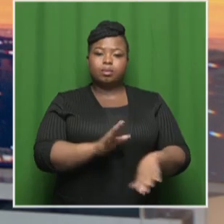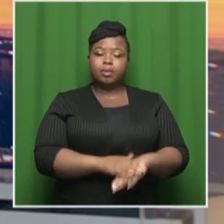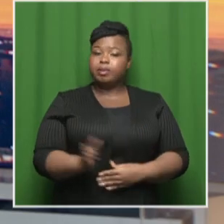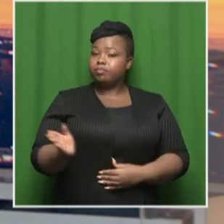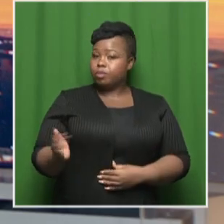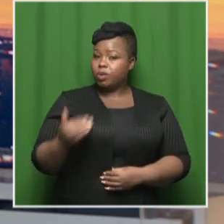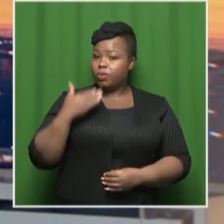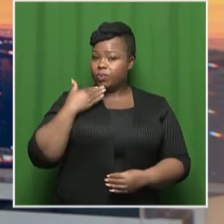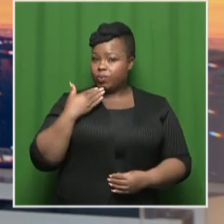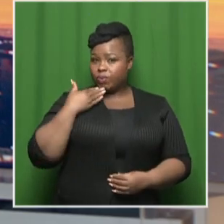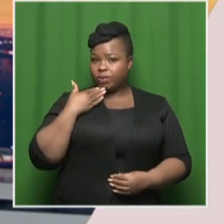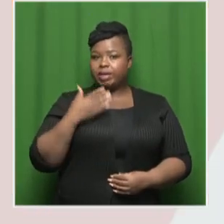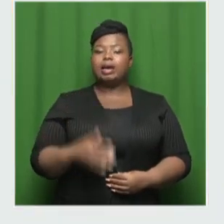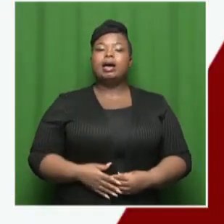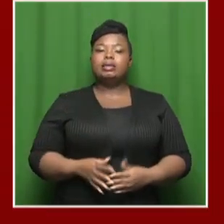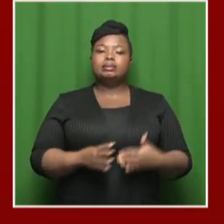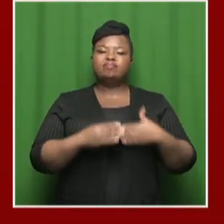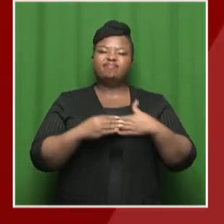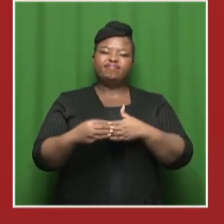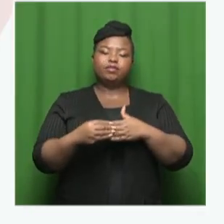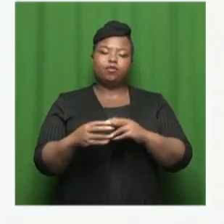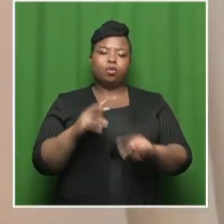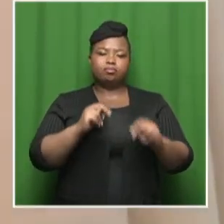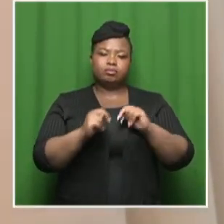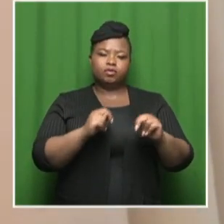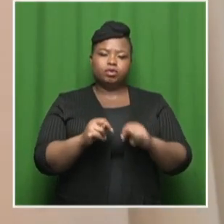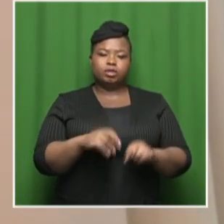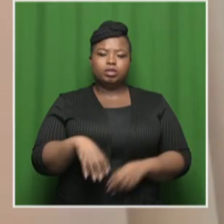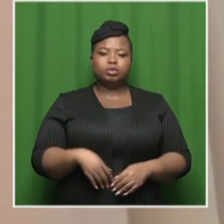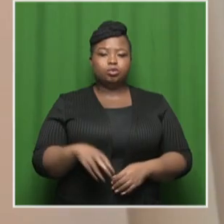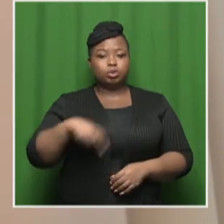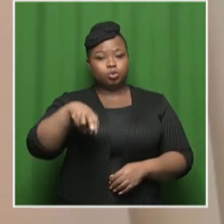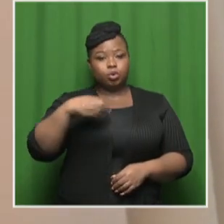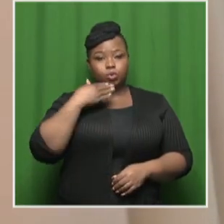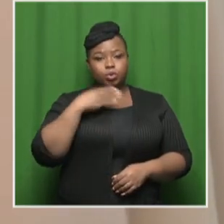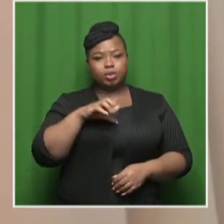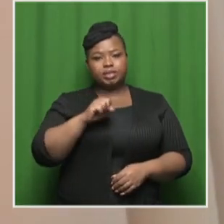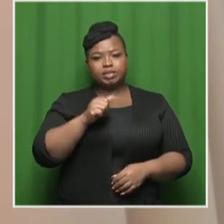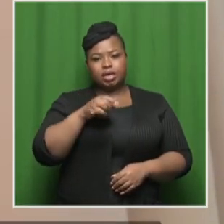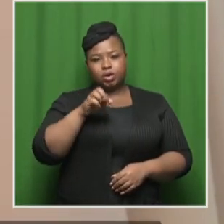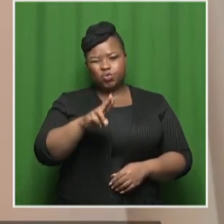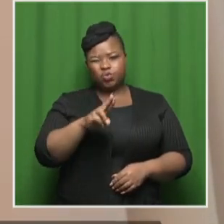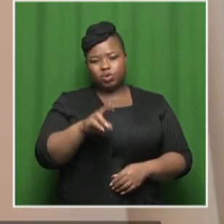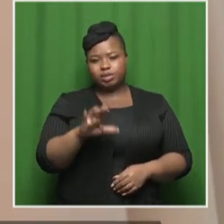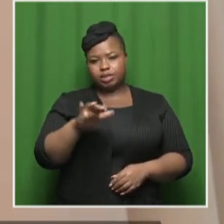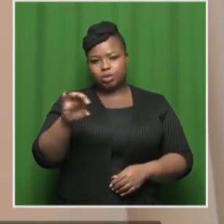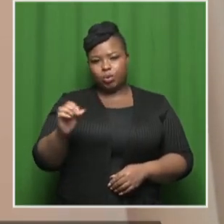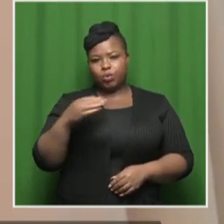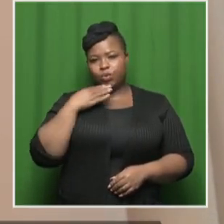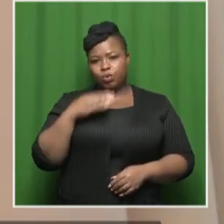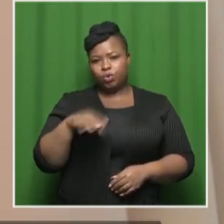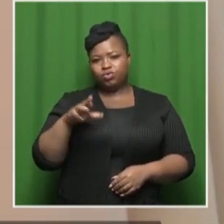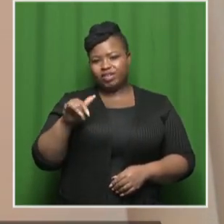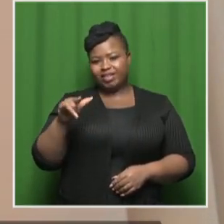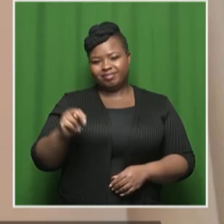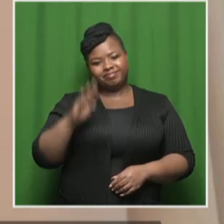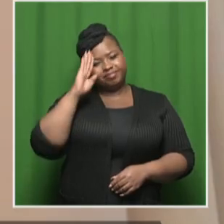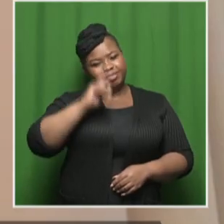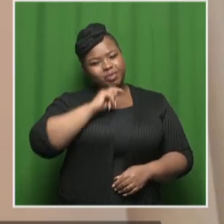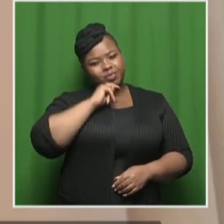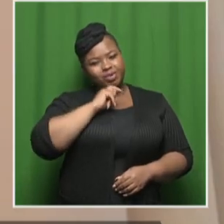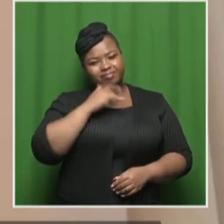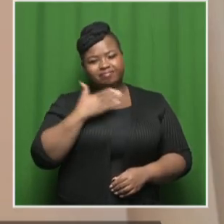morning by a man who is spearheading the negotiations for this tour. It is the SARU CEO, Rian Oberholzer. Good morning,